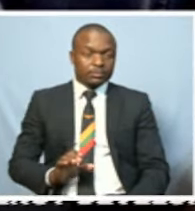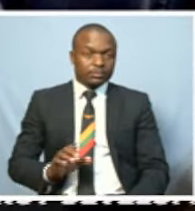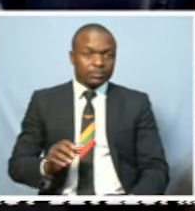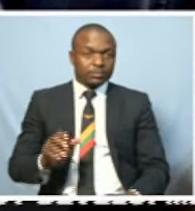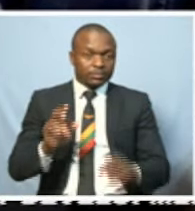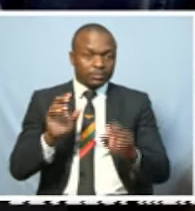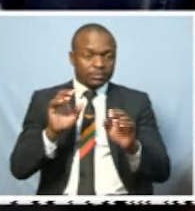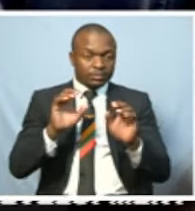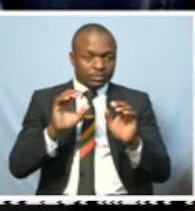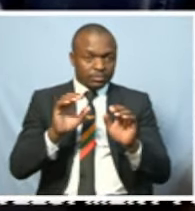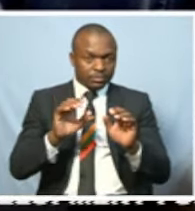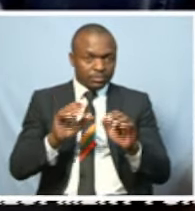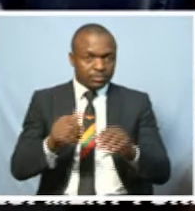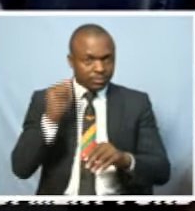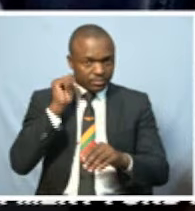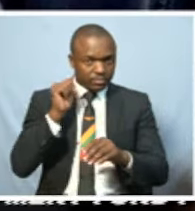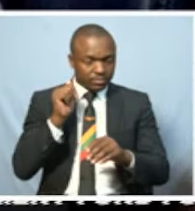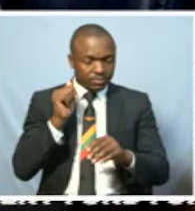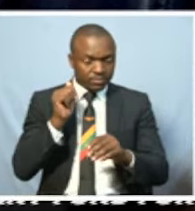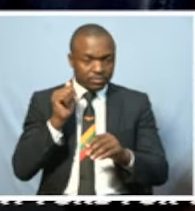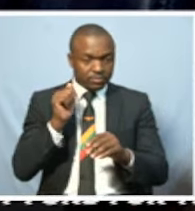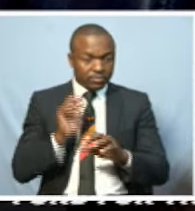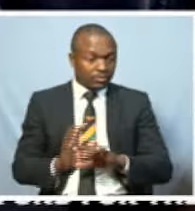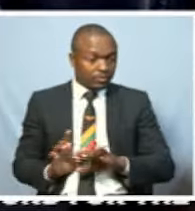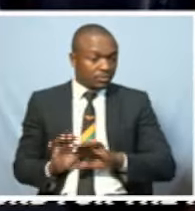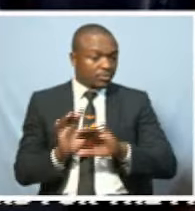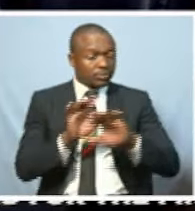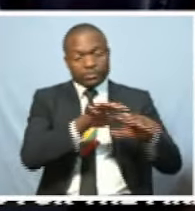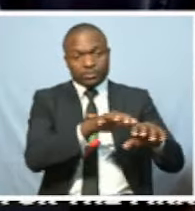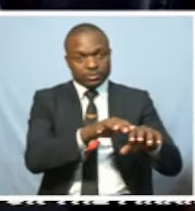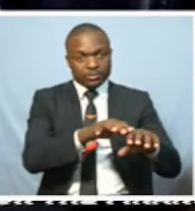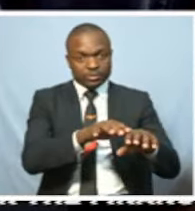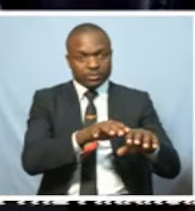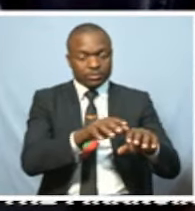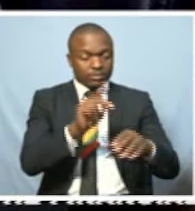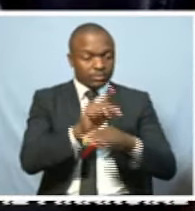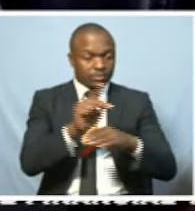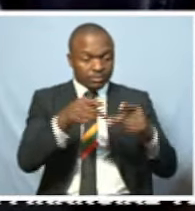declined to mobilize to site due to unknown reasons.